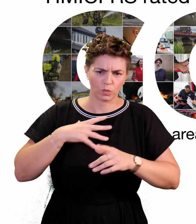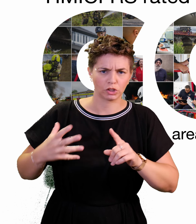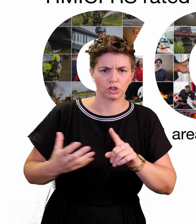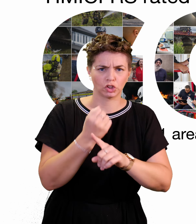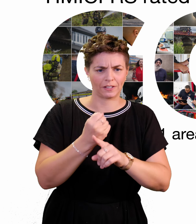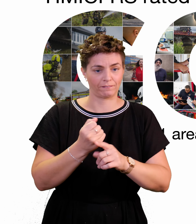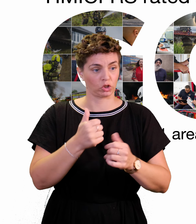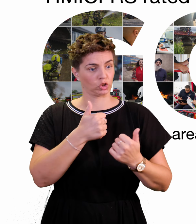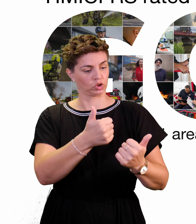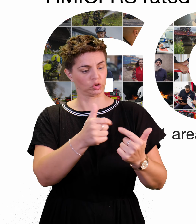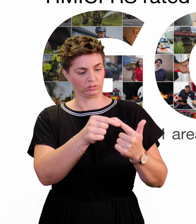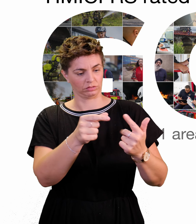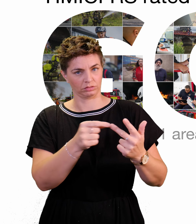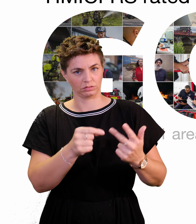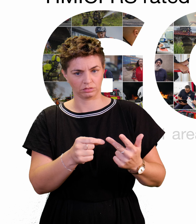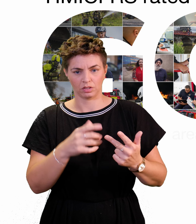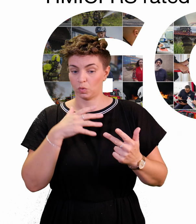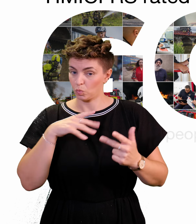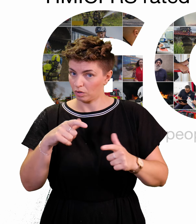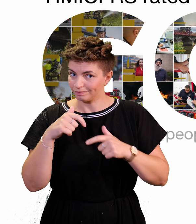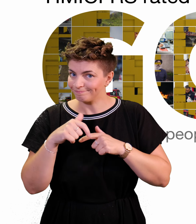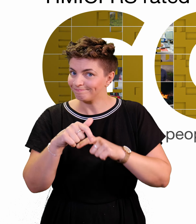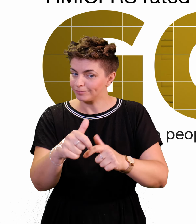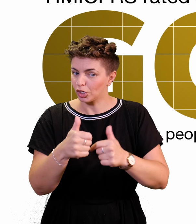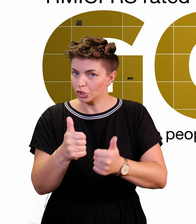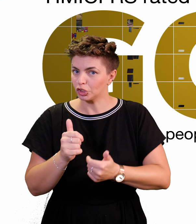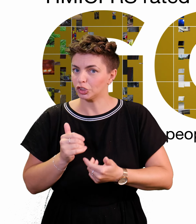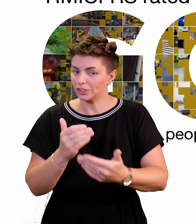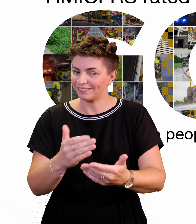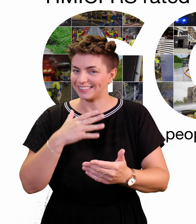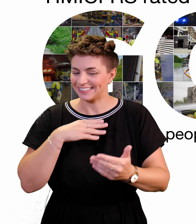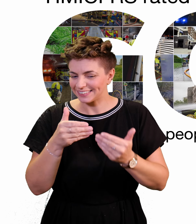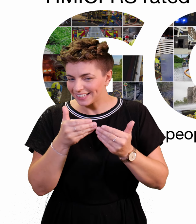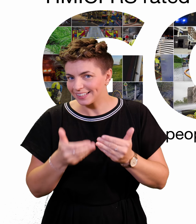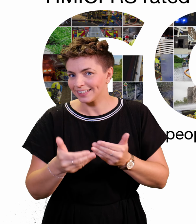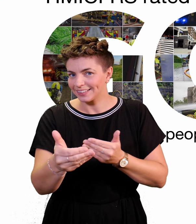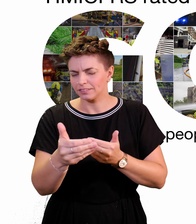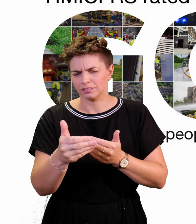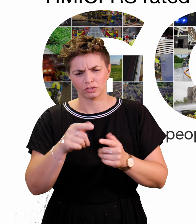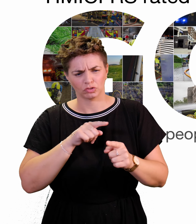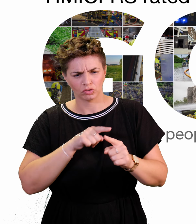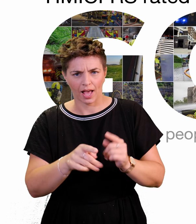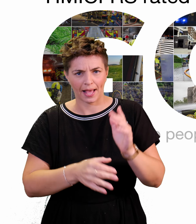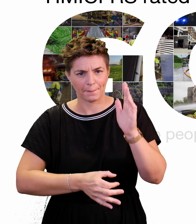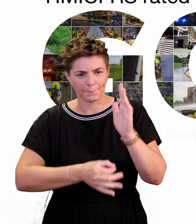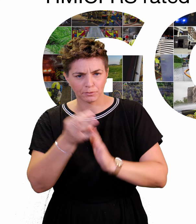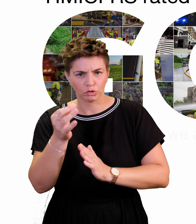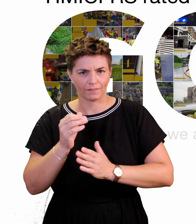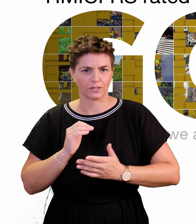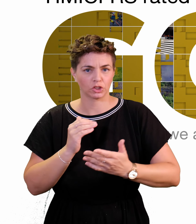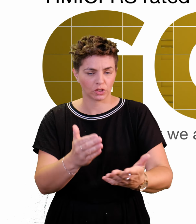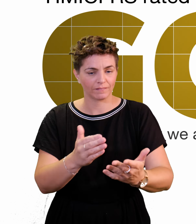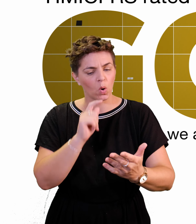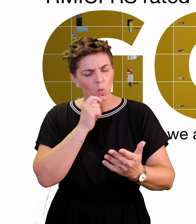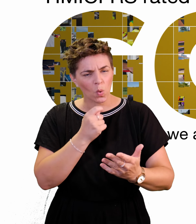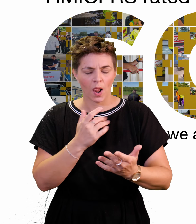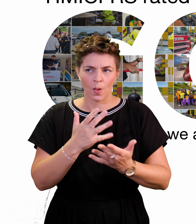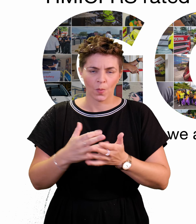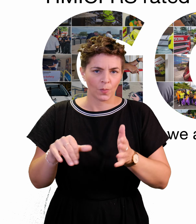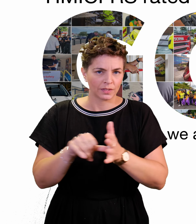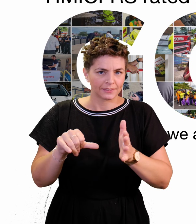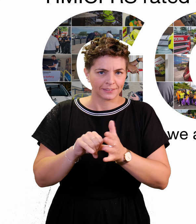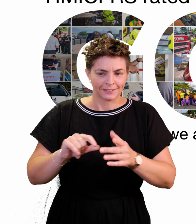to get there. We want to maintain a good service and, if possible, improve that service. That will